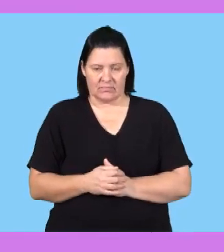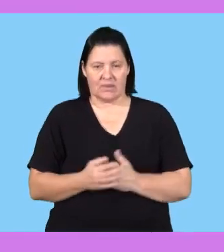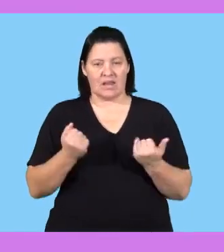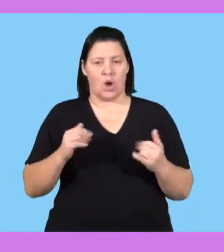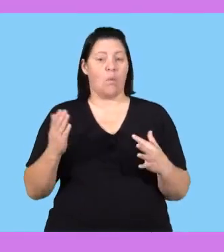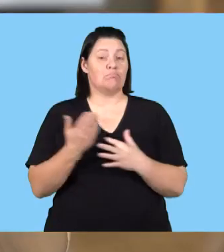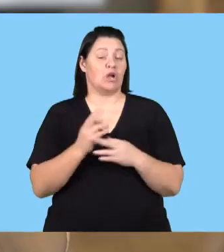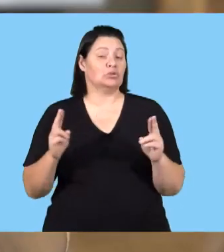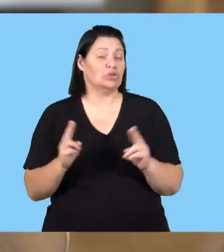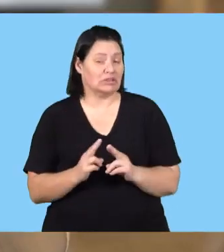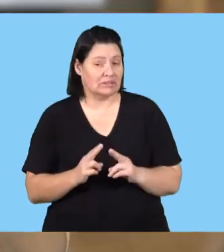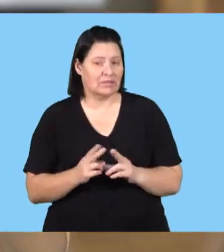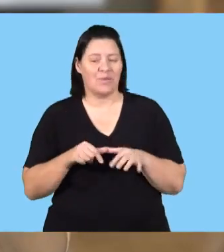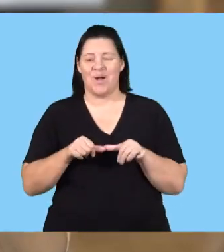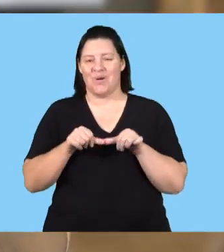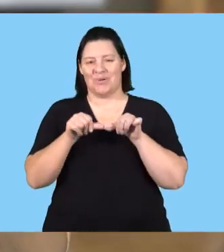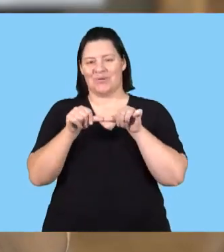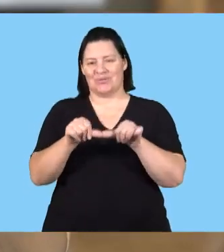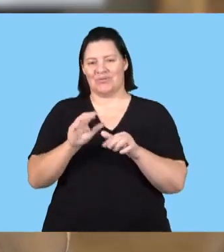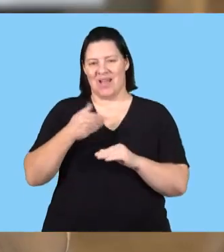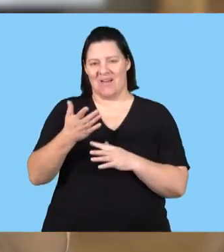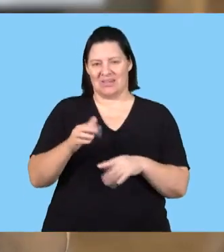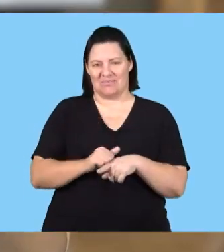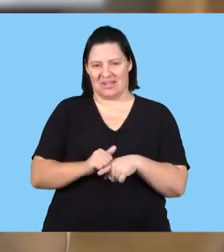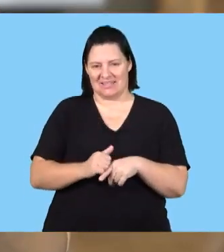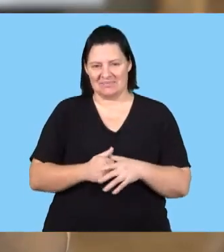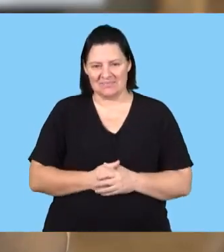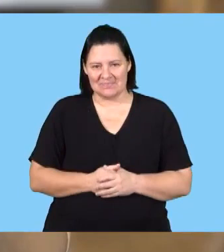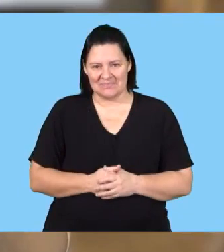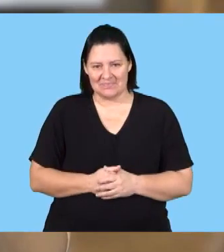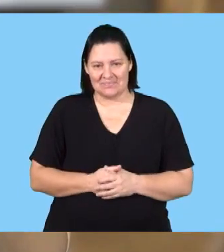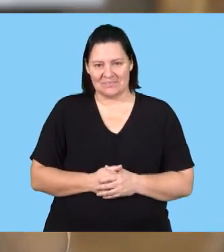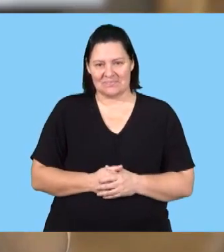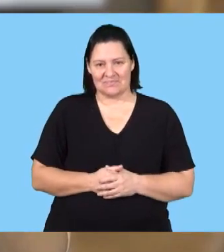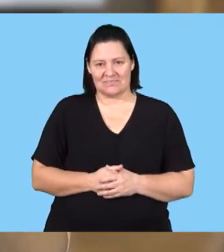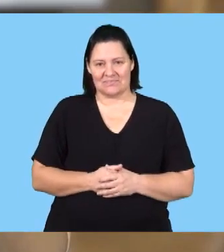kilograms. I want us to take a short break. We will continue with the practice.